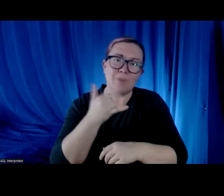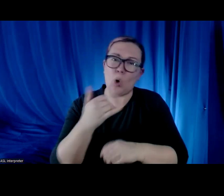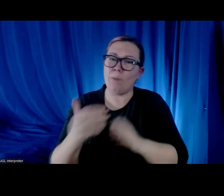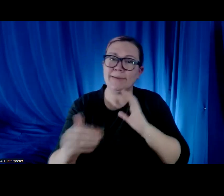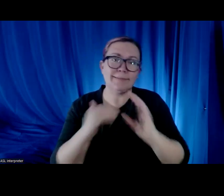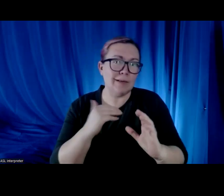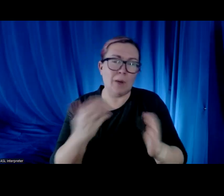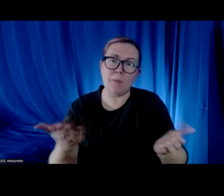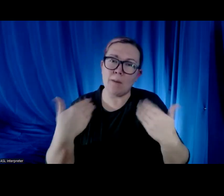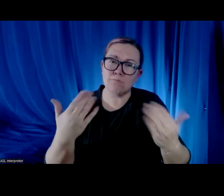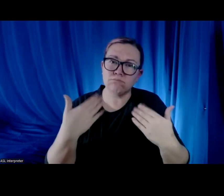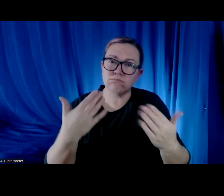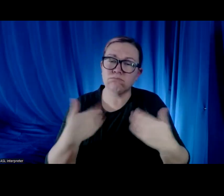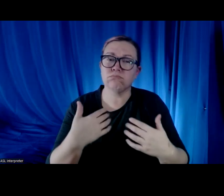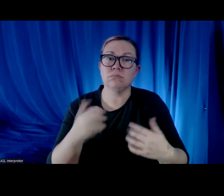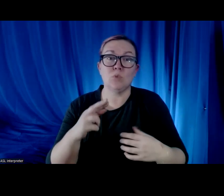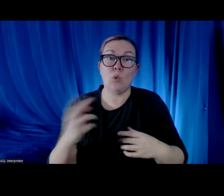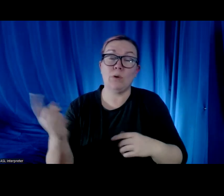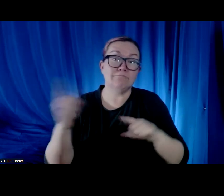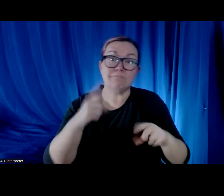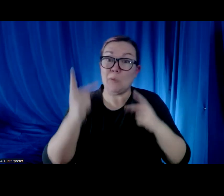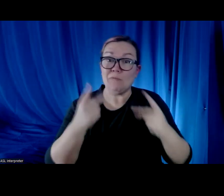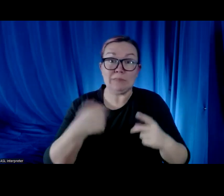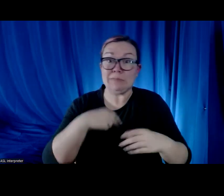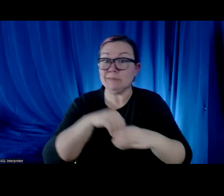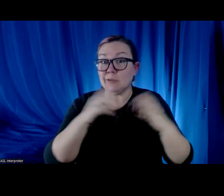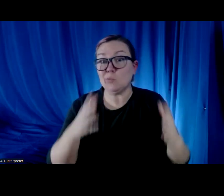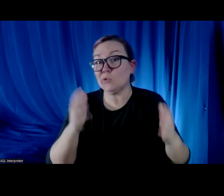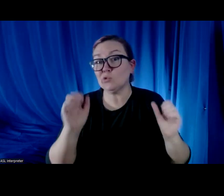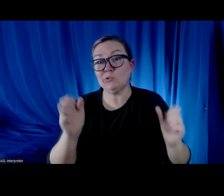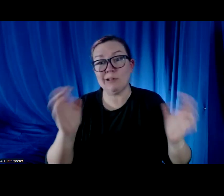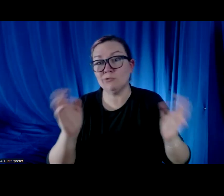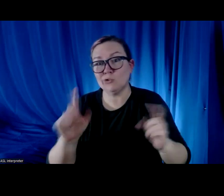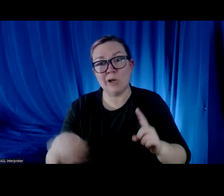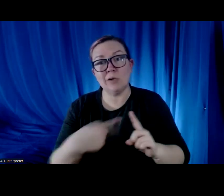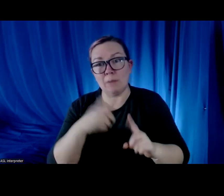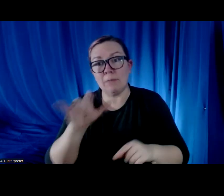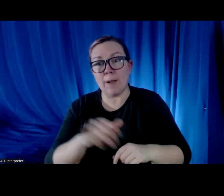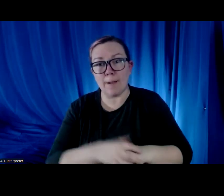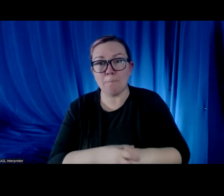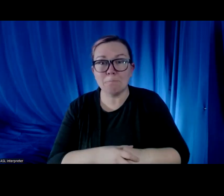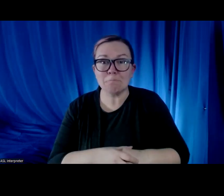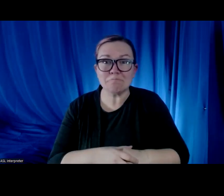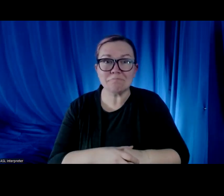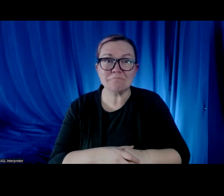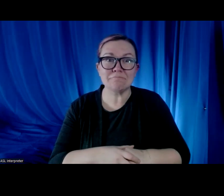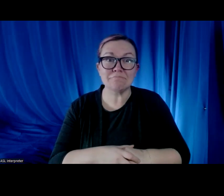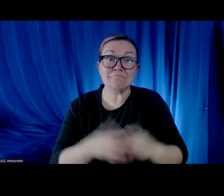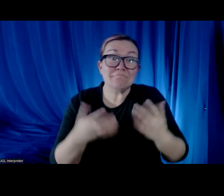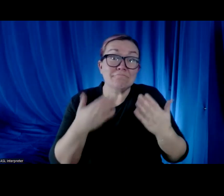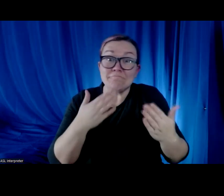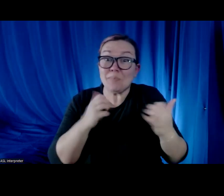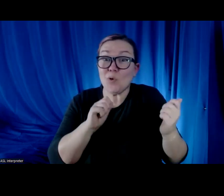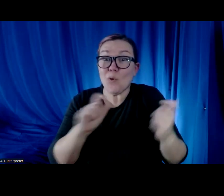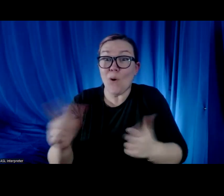email, or come give me a visit, and we can chat about it. Um, so yeah, thank you all